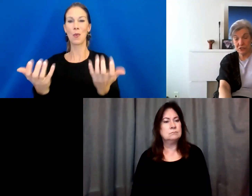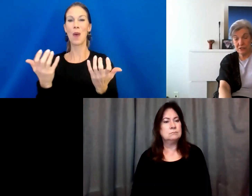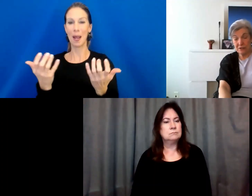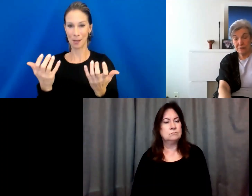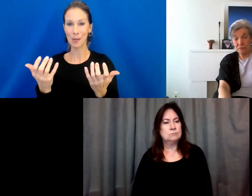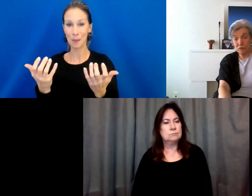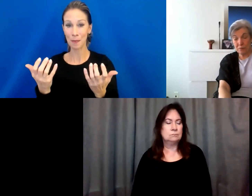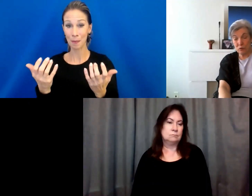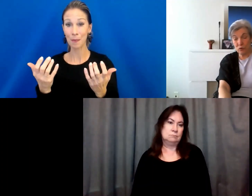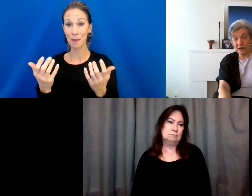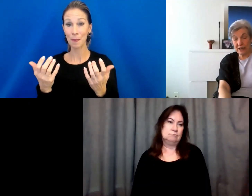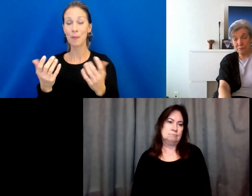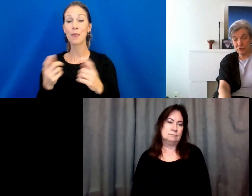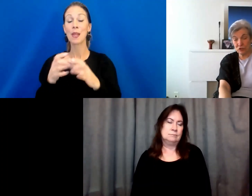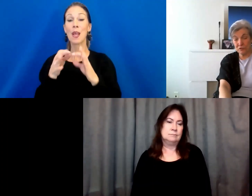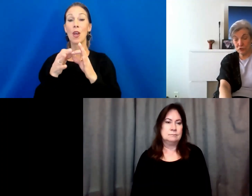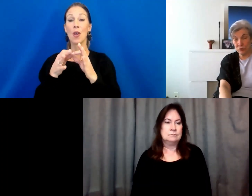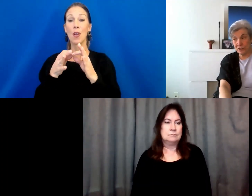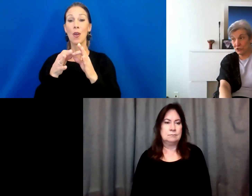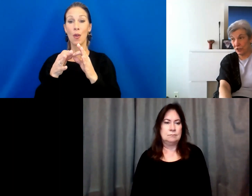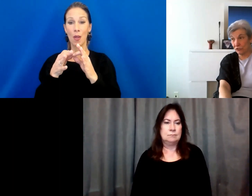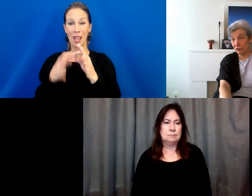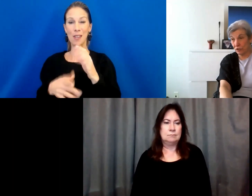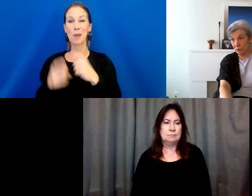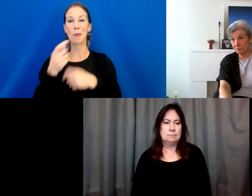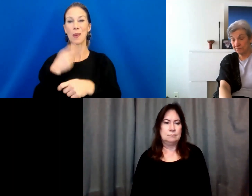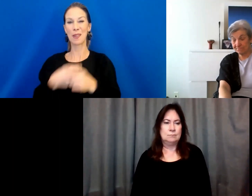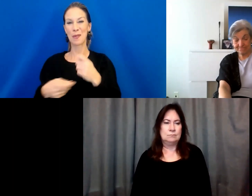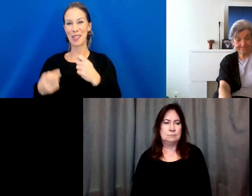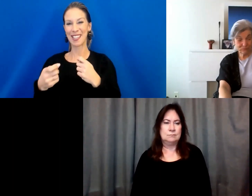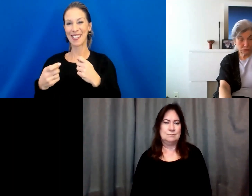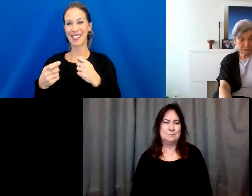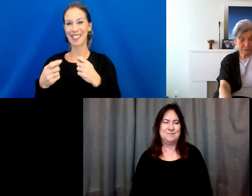is. Robert, what happens on the 26th though?